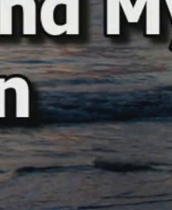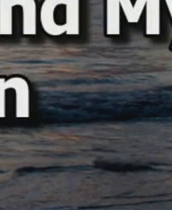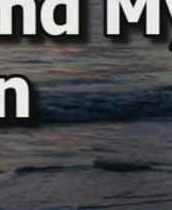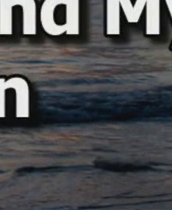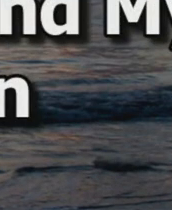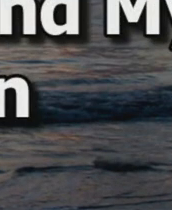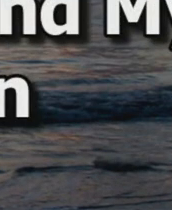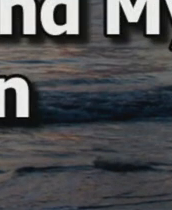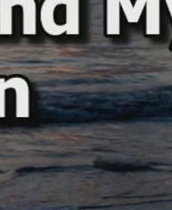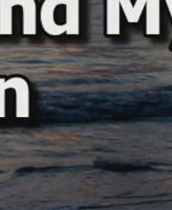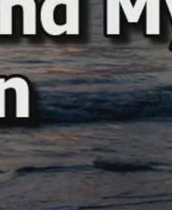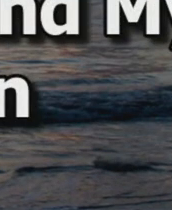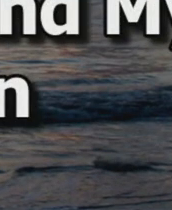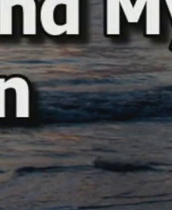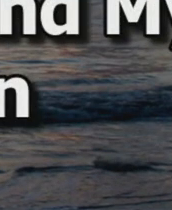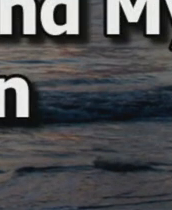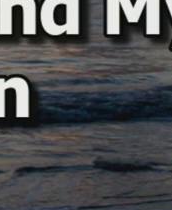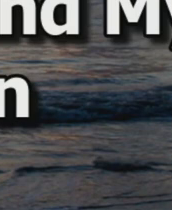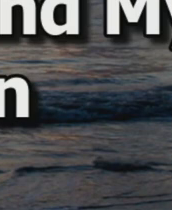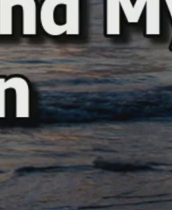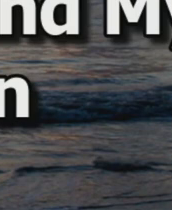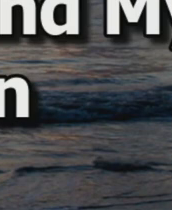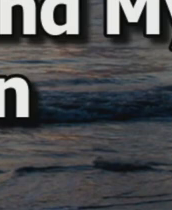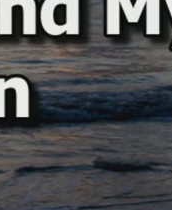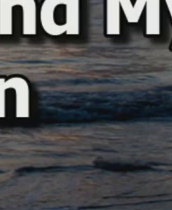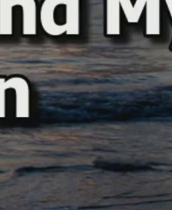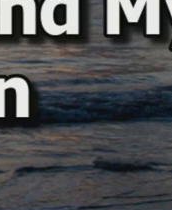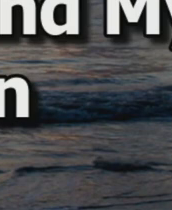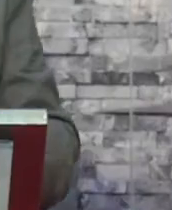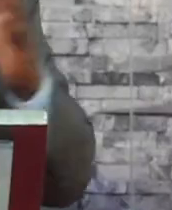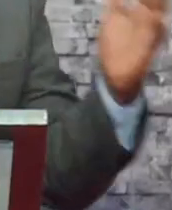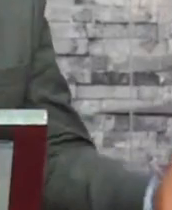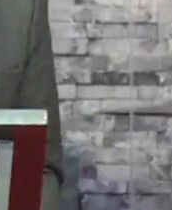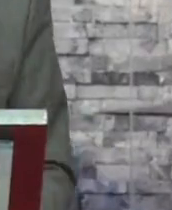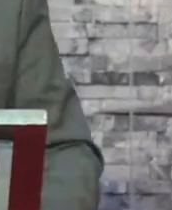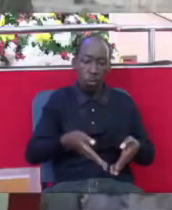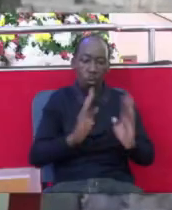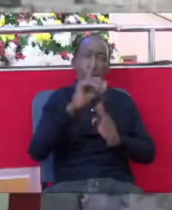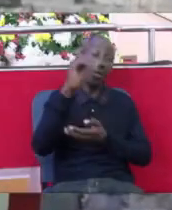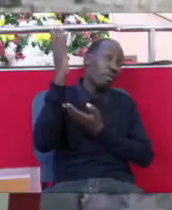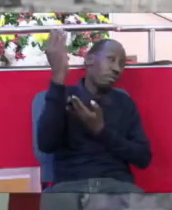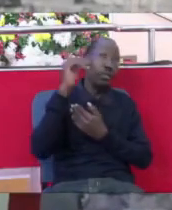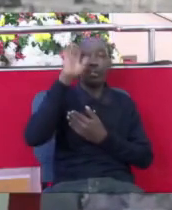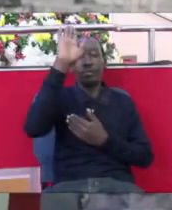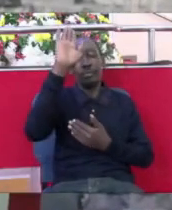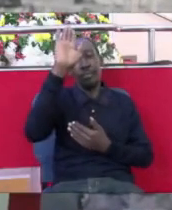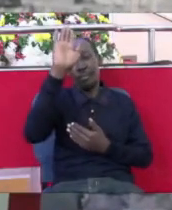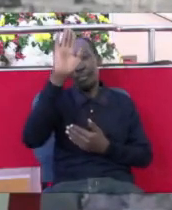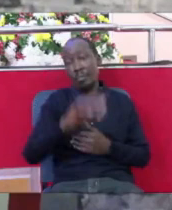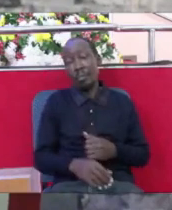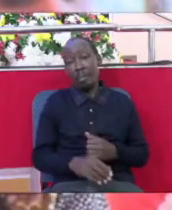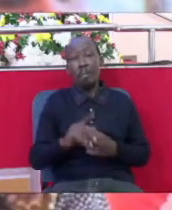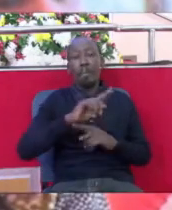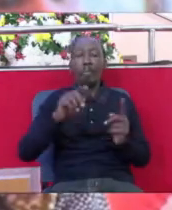that God is able to come through. Ya kwamba Mungu anaweza kuja. He doesn't have to come in the way that you are expecting him. Si lazima aje jinsi unavyofikiria. But